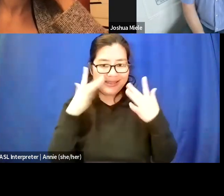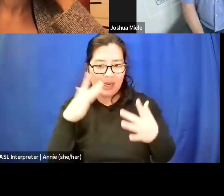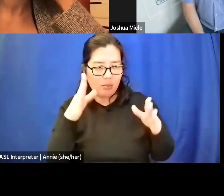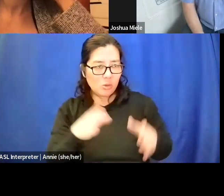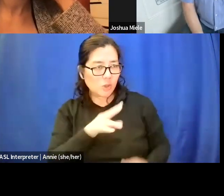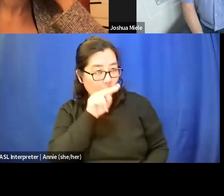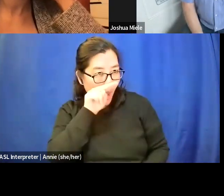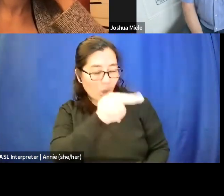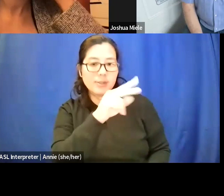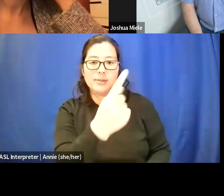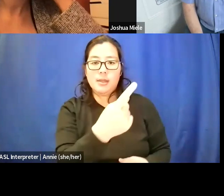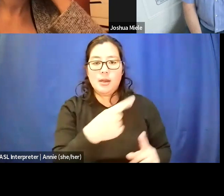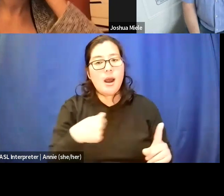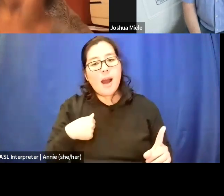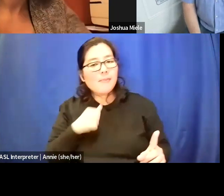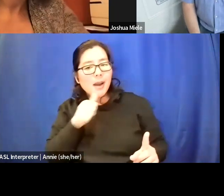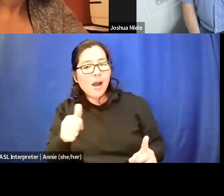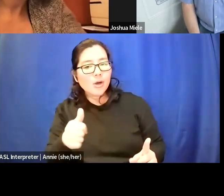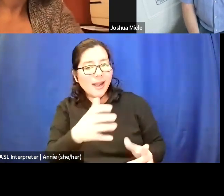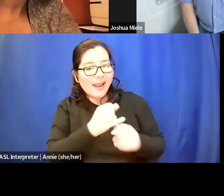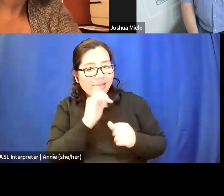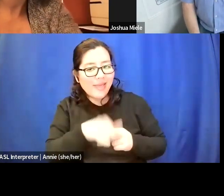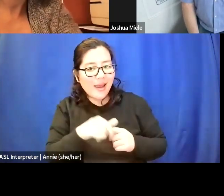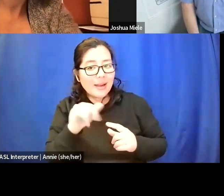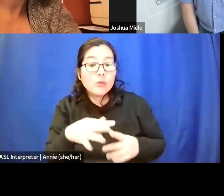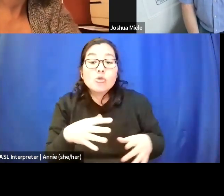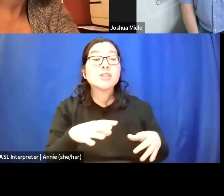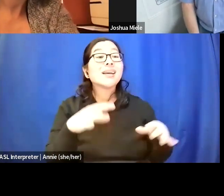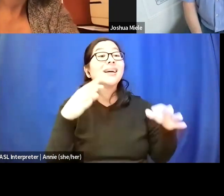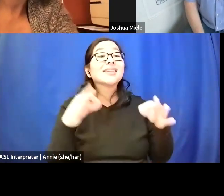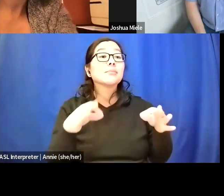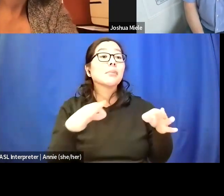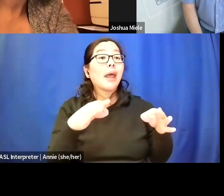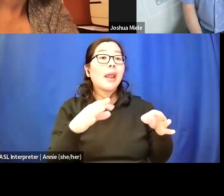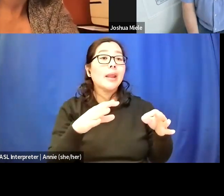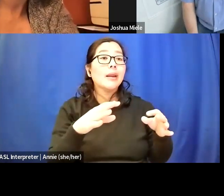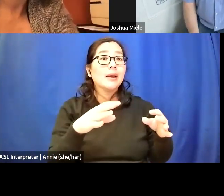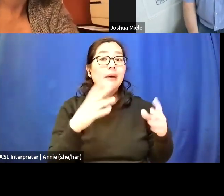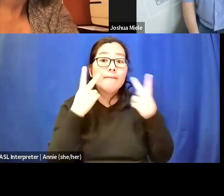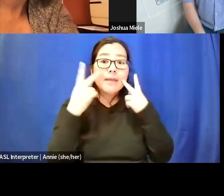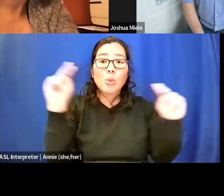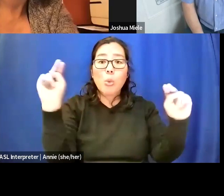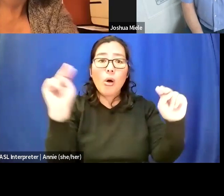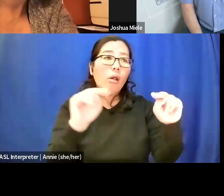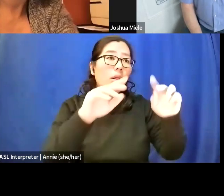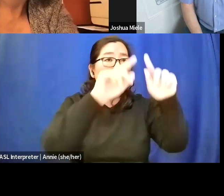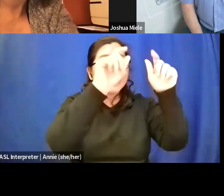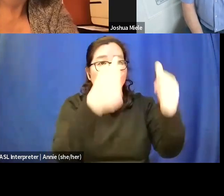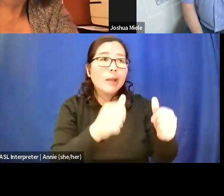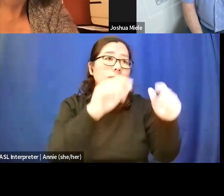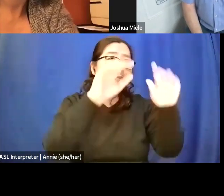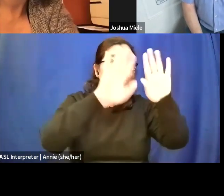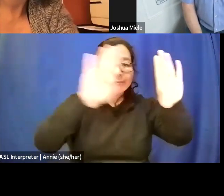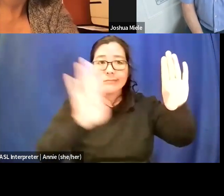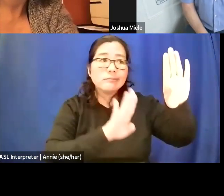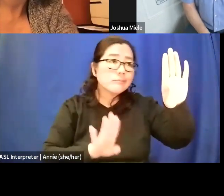not going to get if you just tell me about all of the panels, the shape of the panels. I need to sort of know